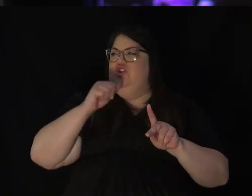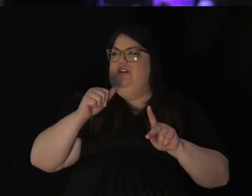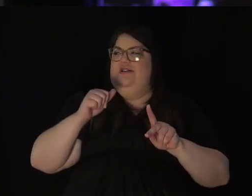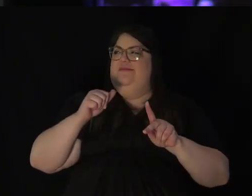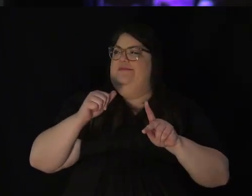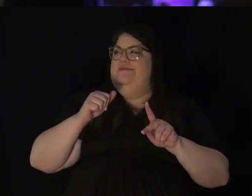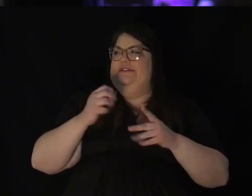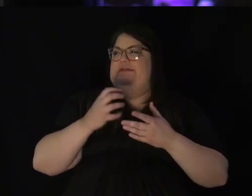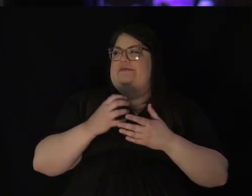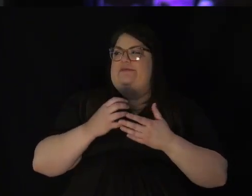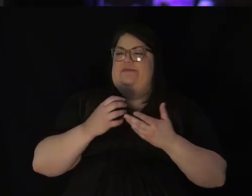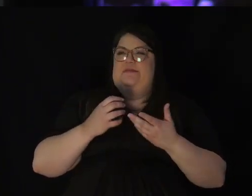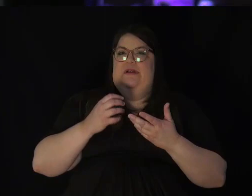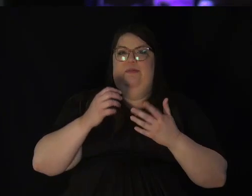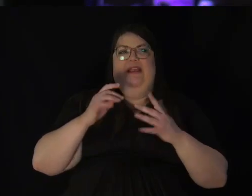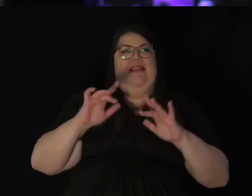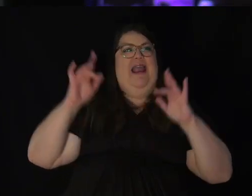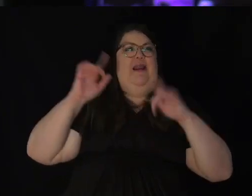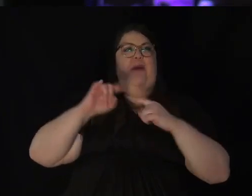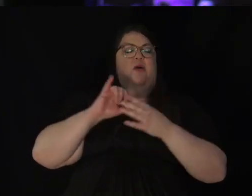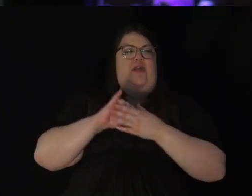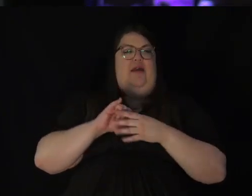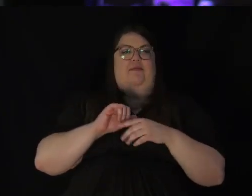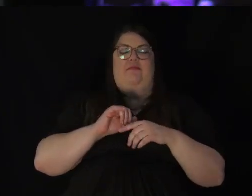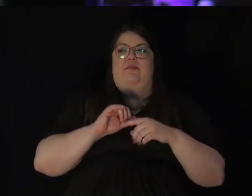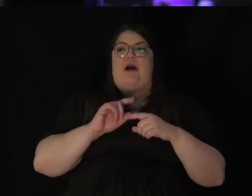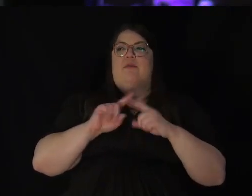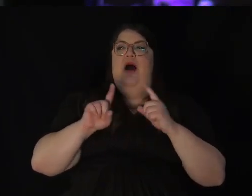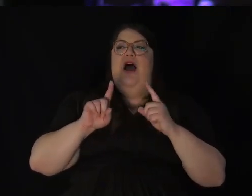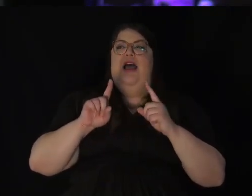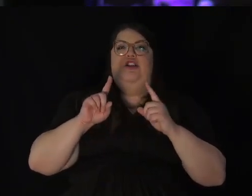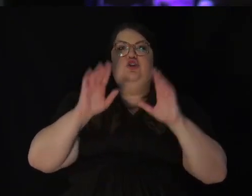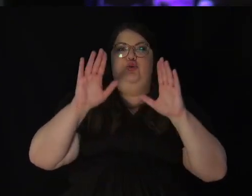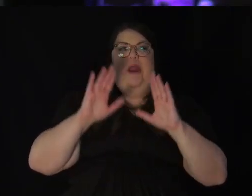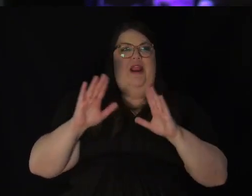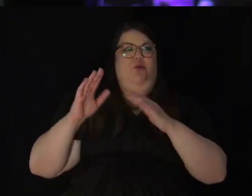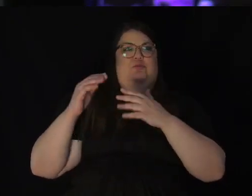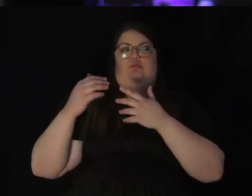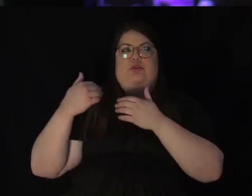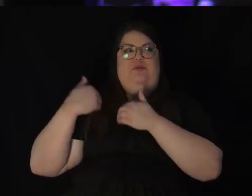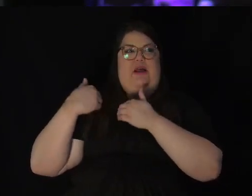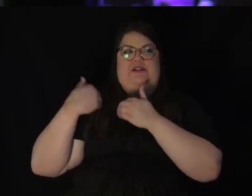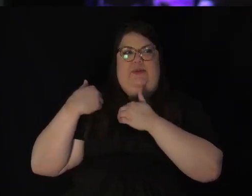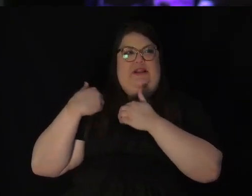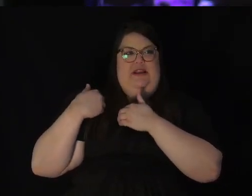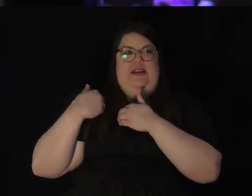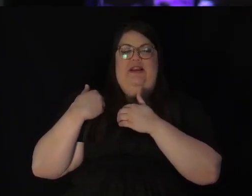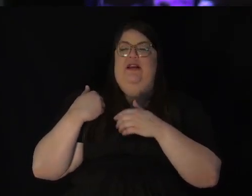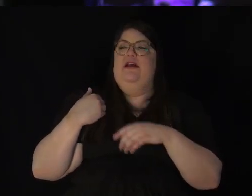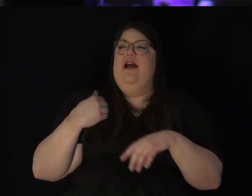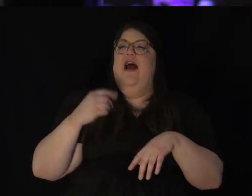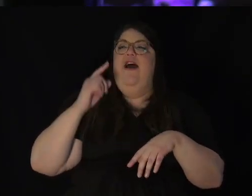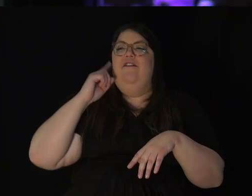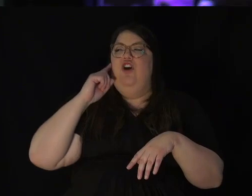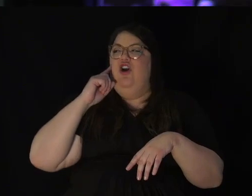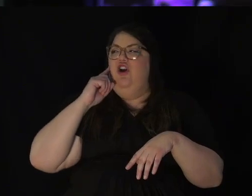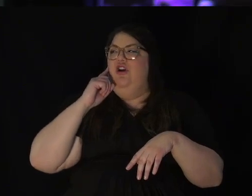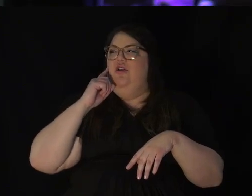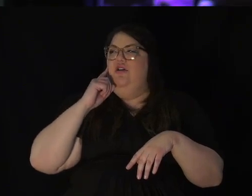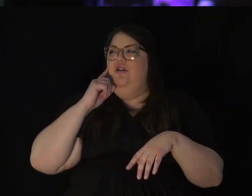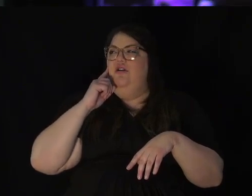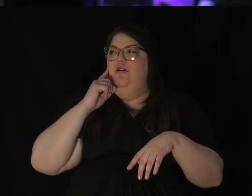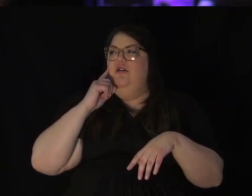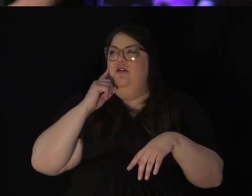lightly because there's also great responsibility with it. I'm part of a network called the No Excuses